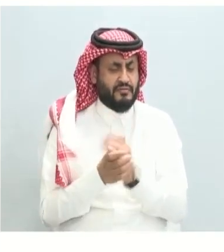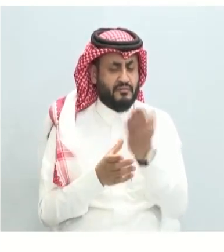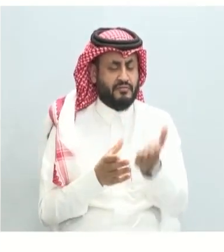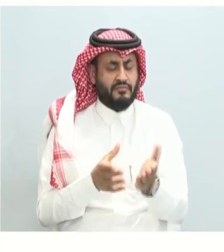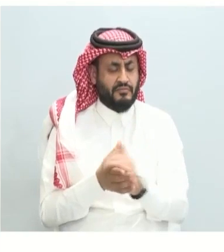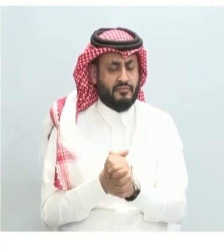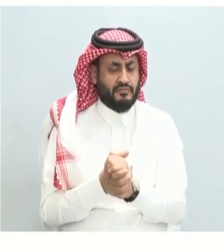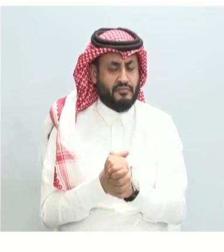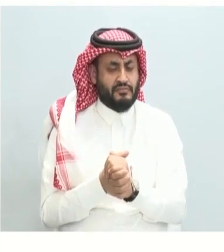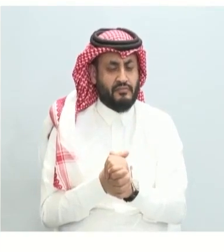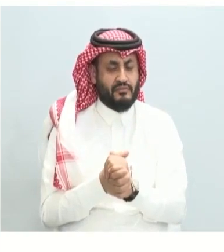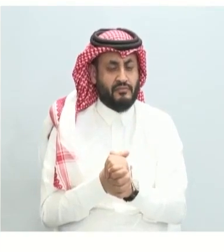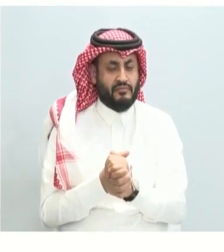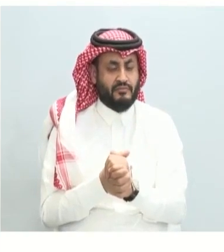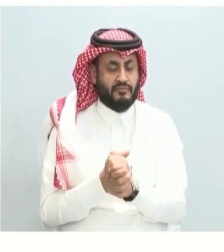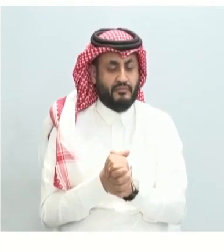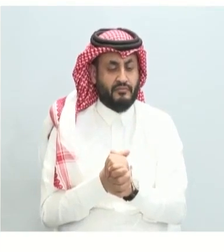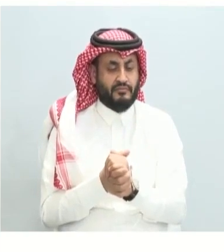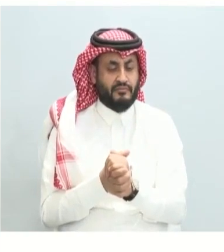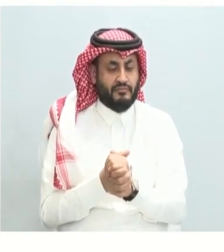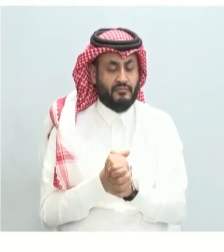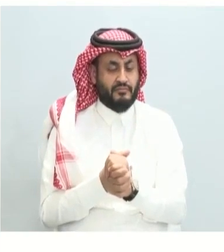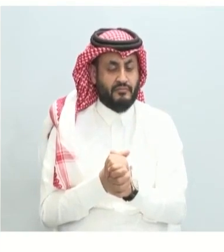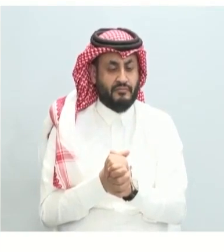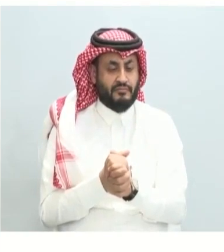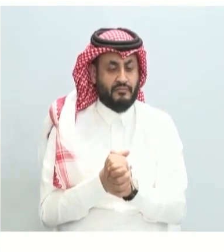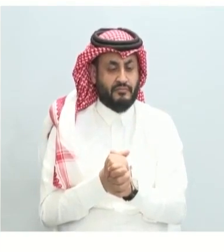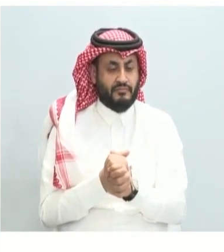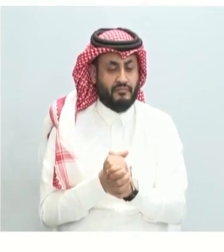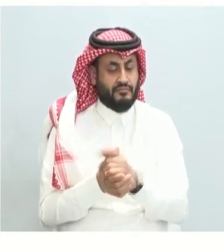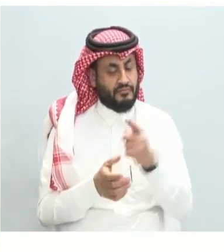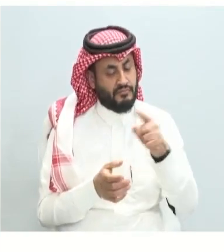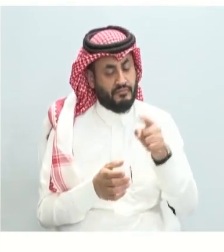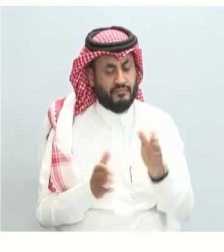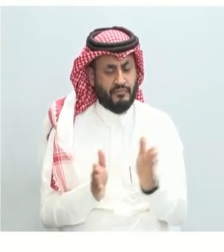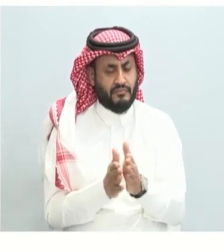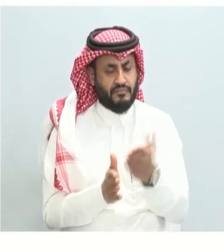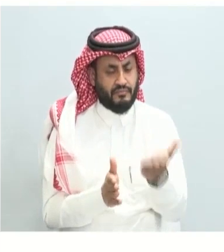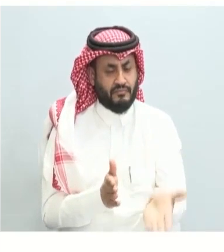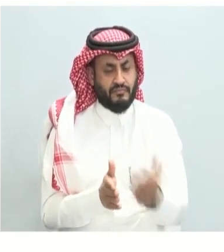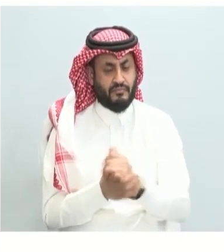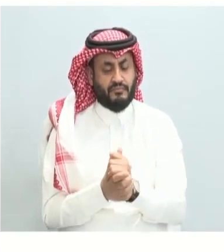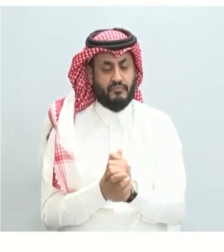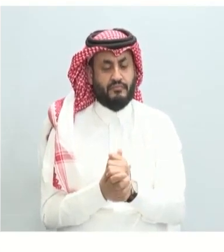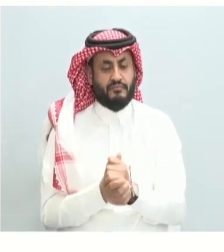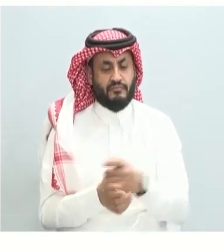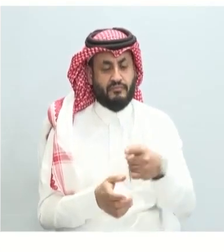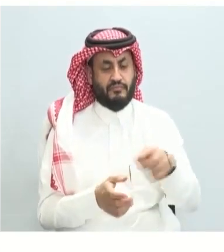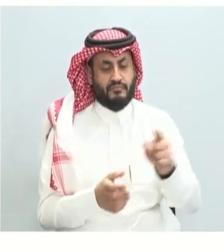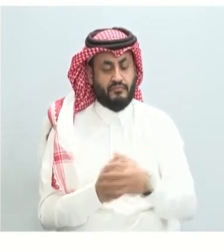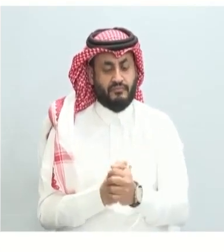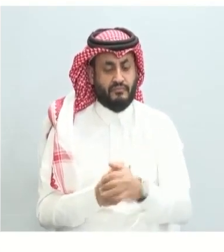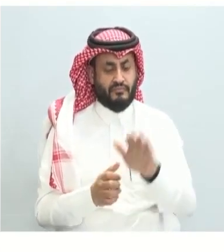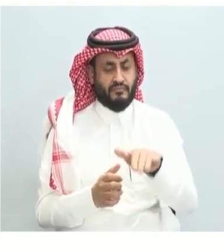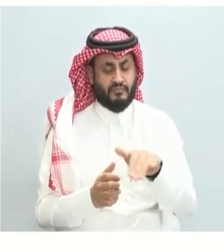ship long or short? What do you think? It is, of course, short. So here we